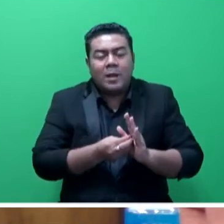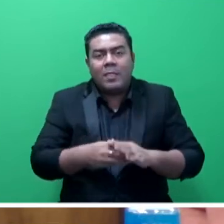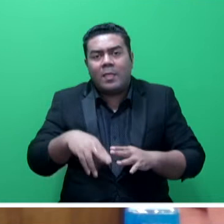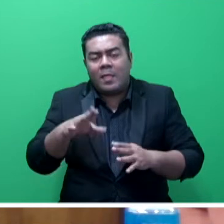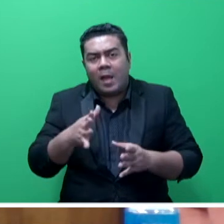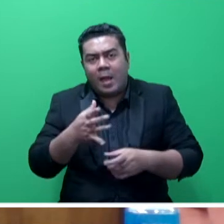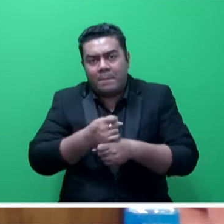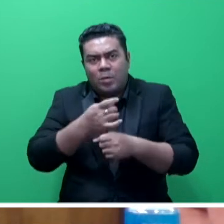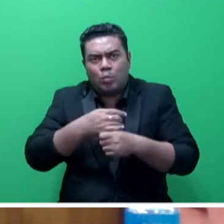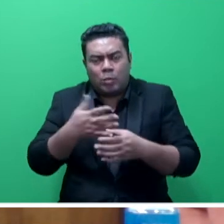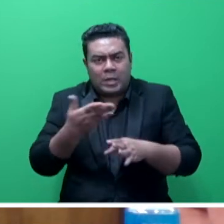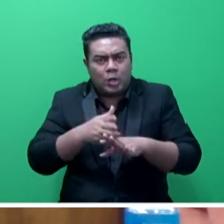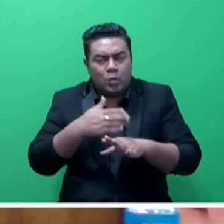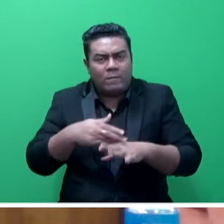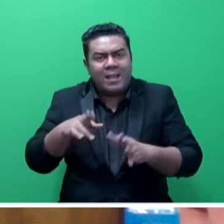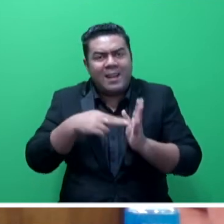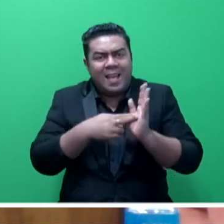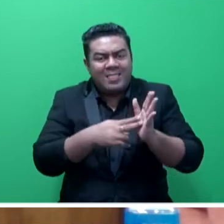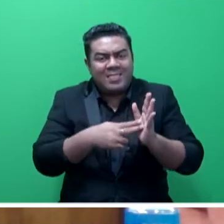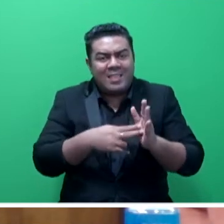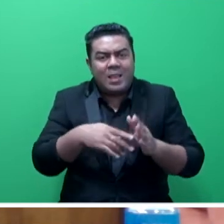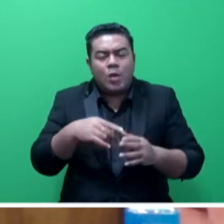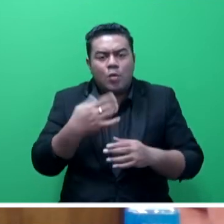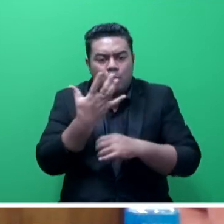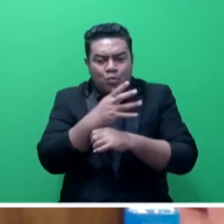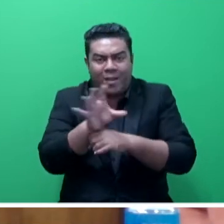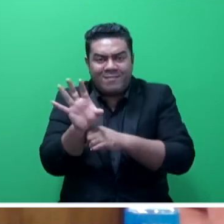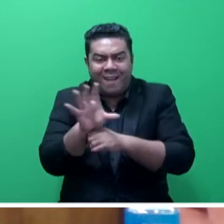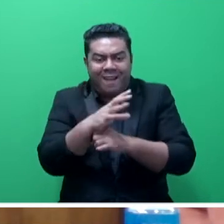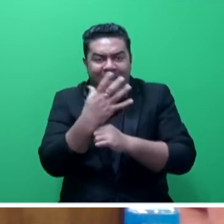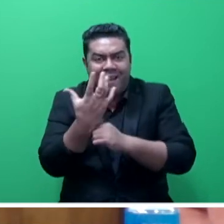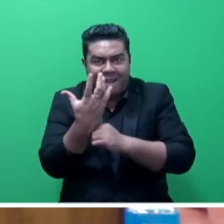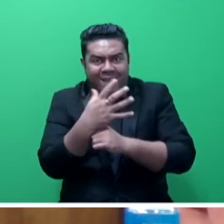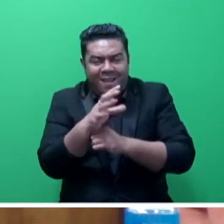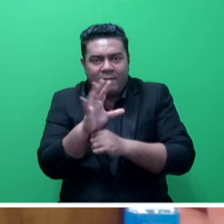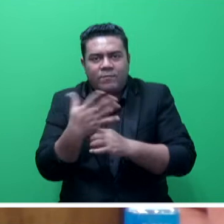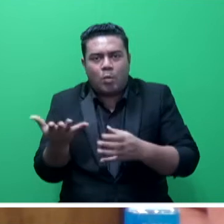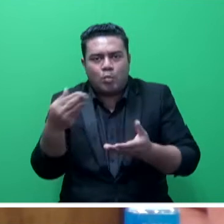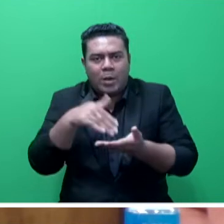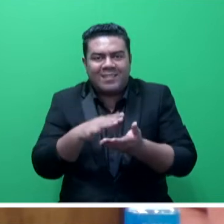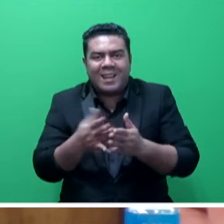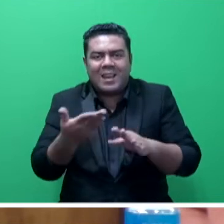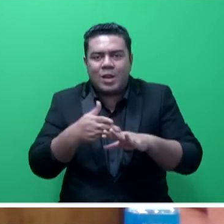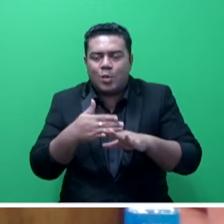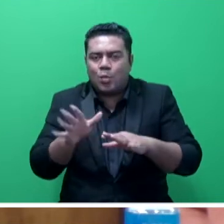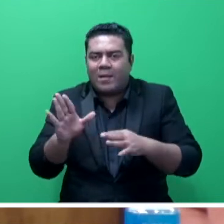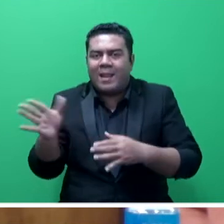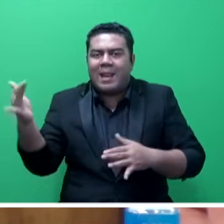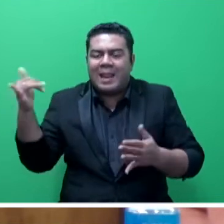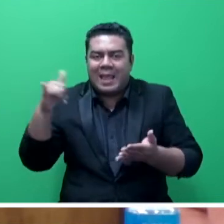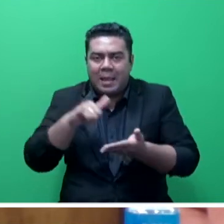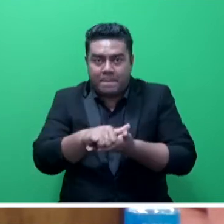antenna, the replacement of our automatic weather observation system at Nandi Airport, the installation of water level